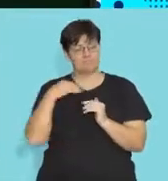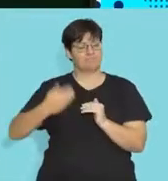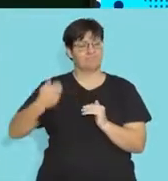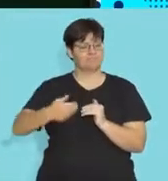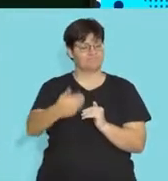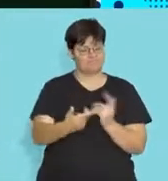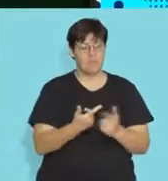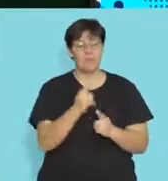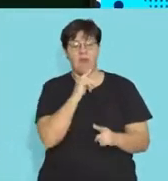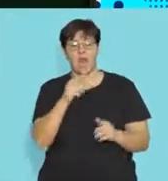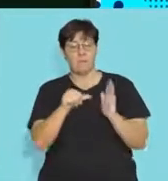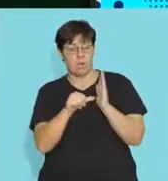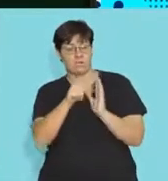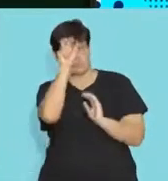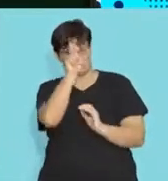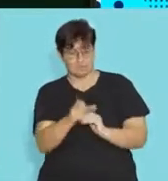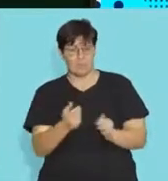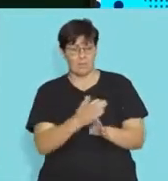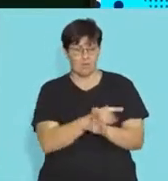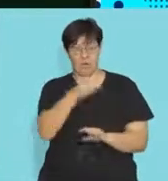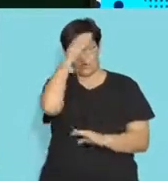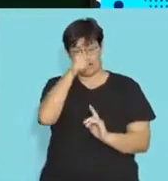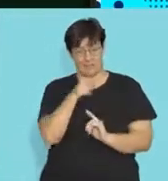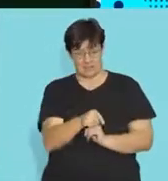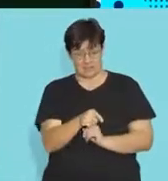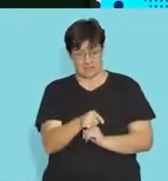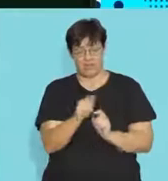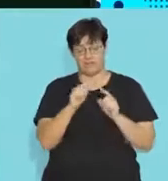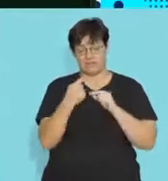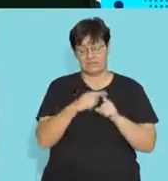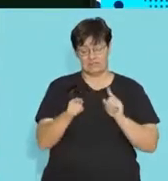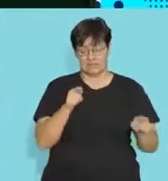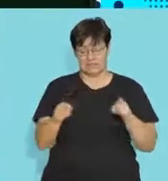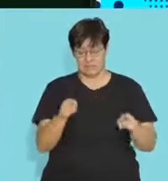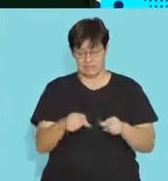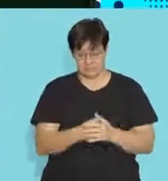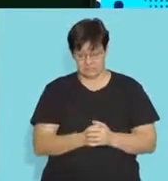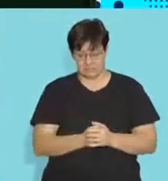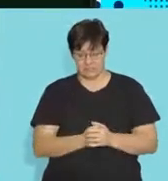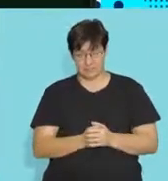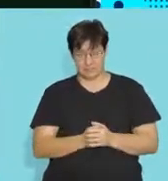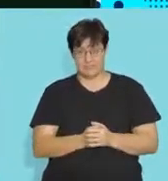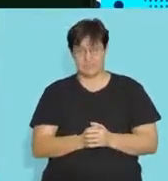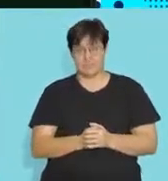concept as we unpack some important terminology before we get into the concepts of looking at the different cycles.